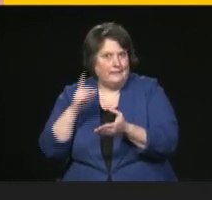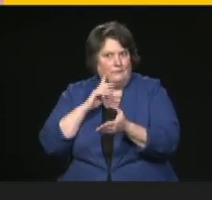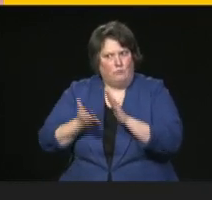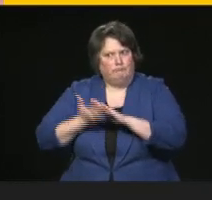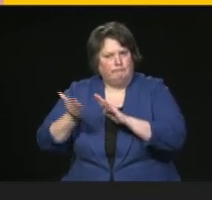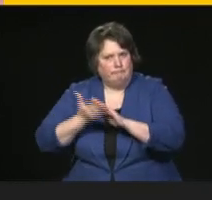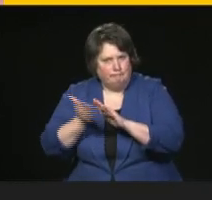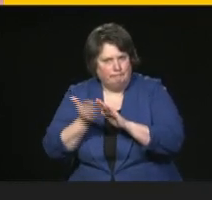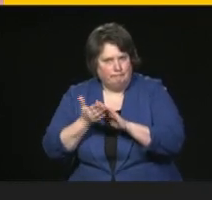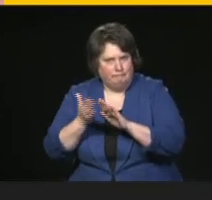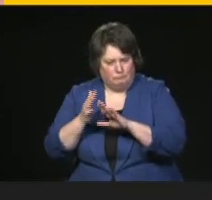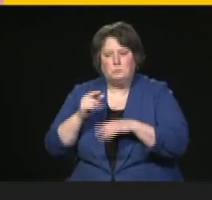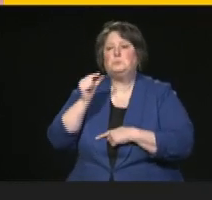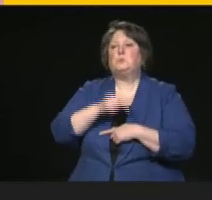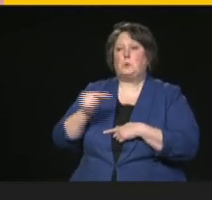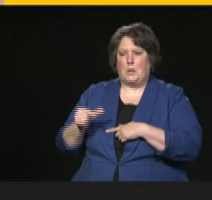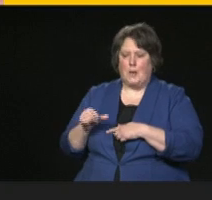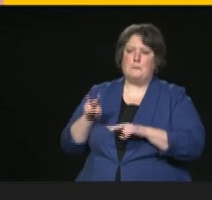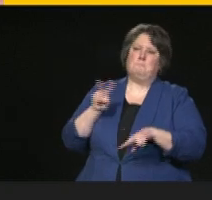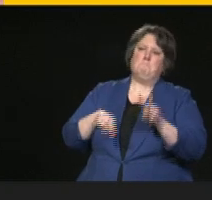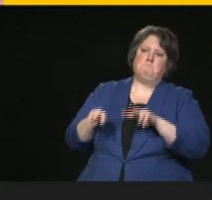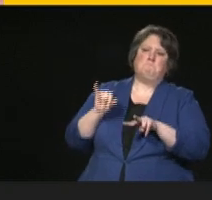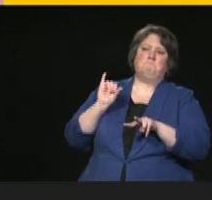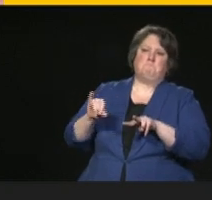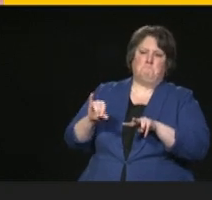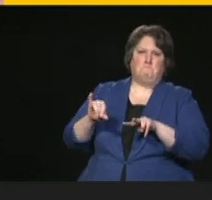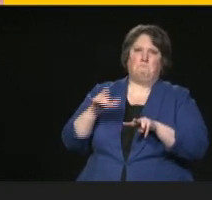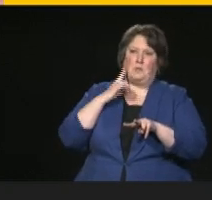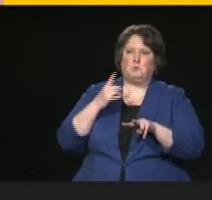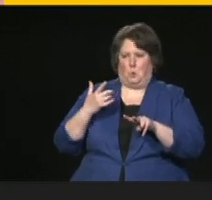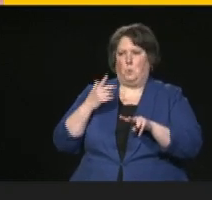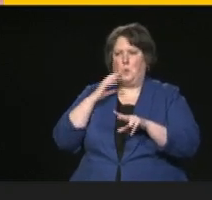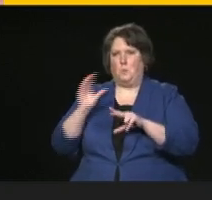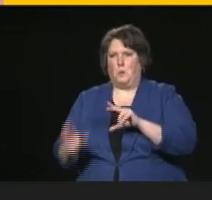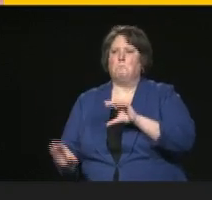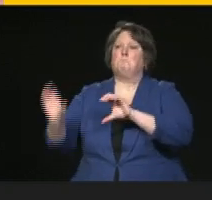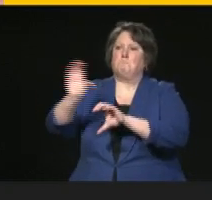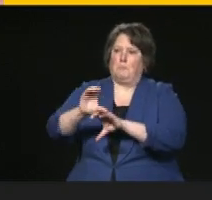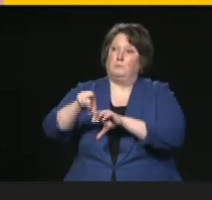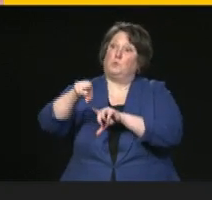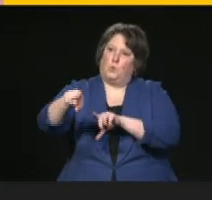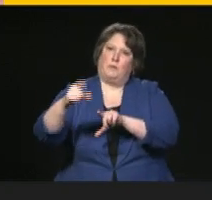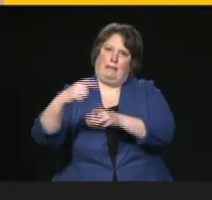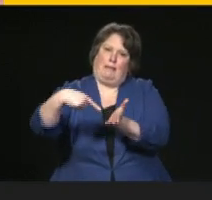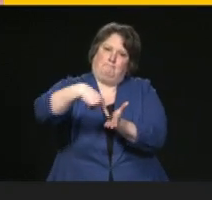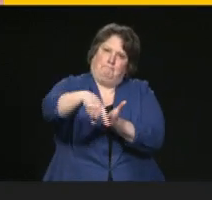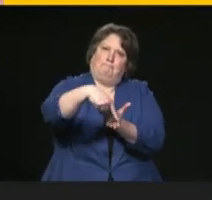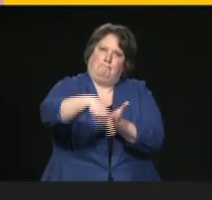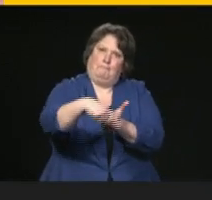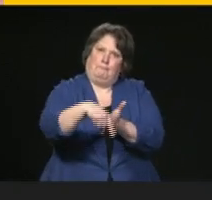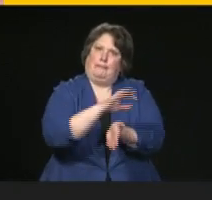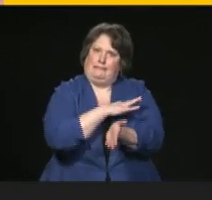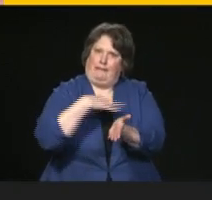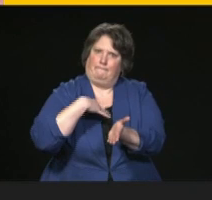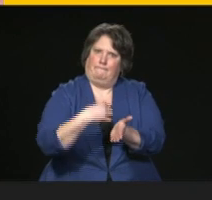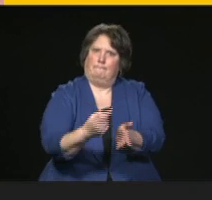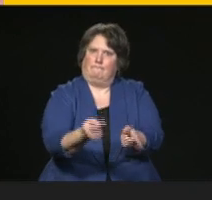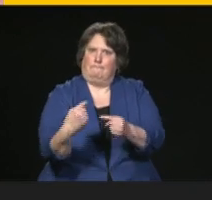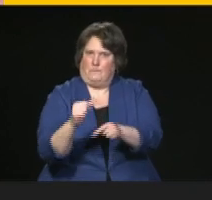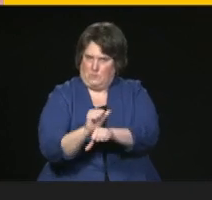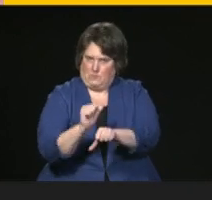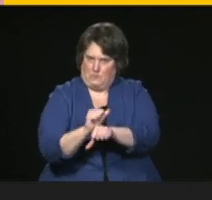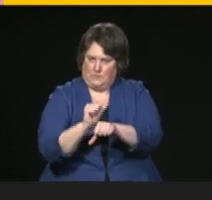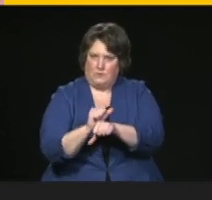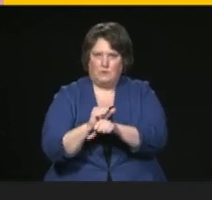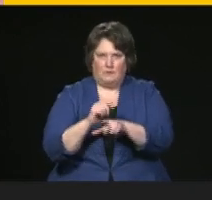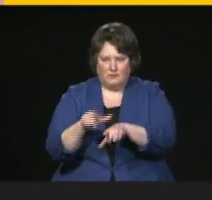paying salaries to their workers. So these are major measures so that we can make our plane safe and so that when we do